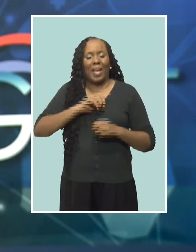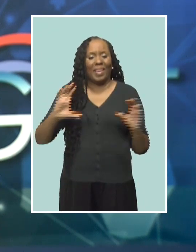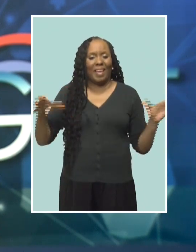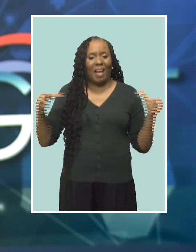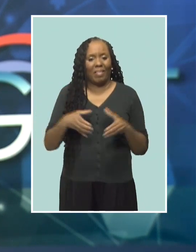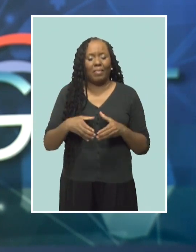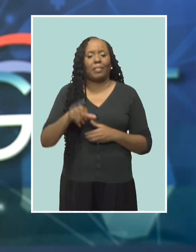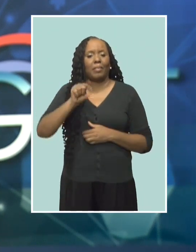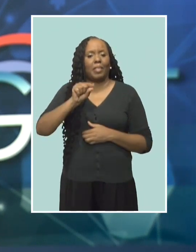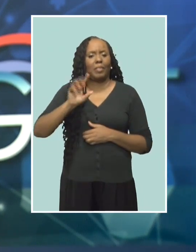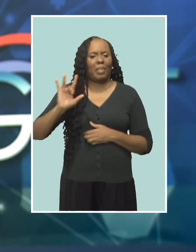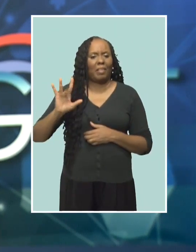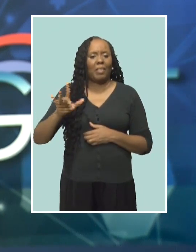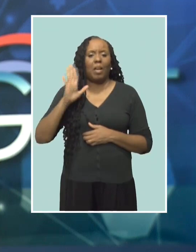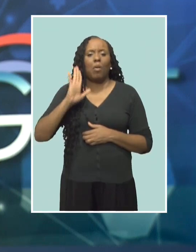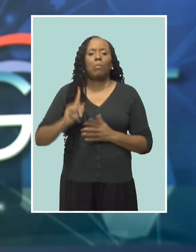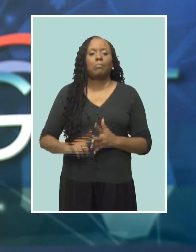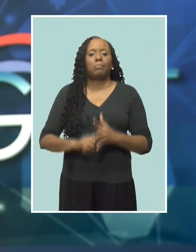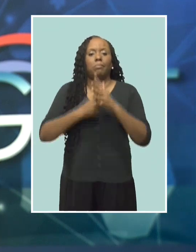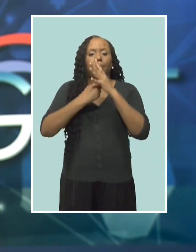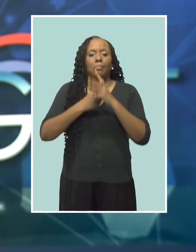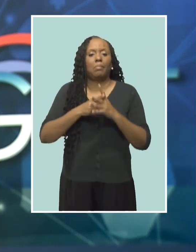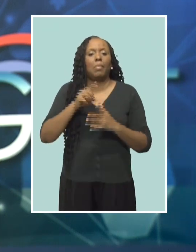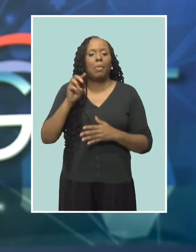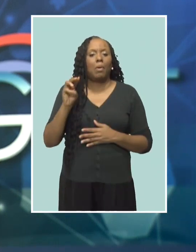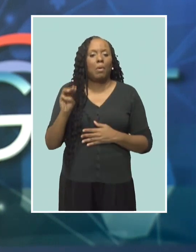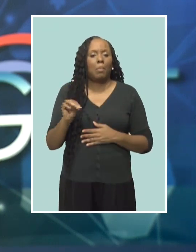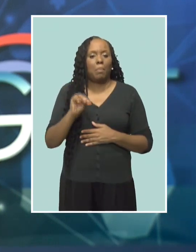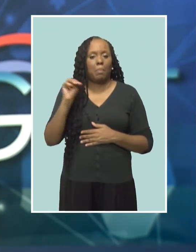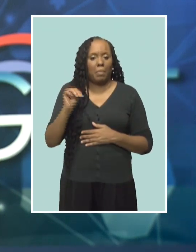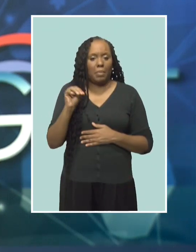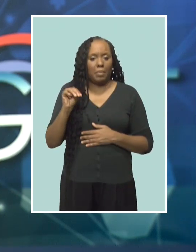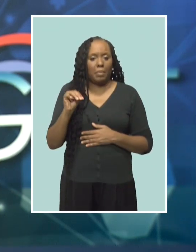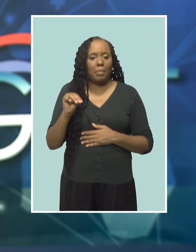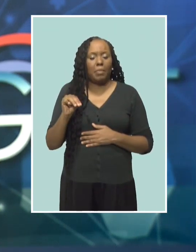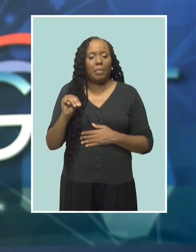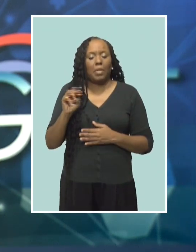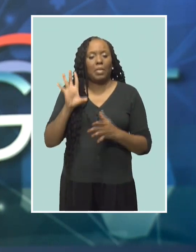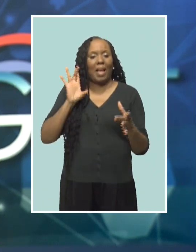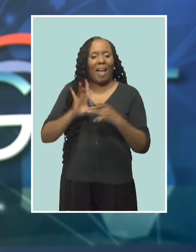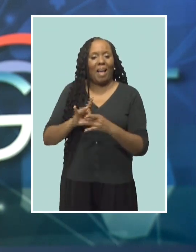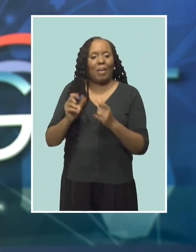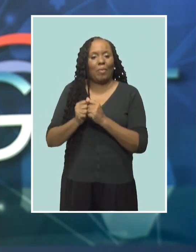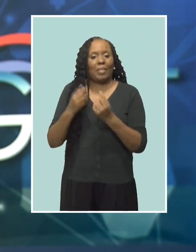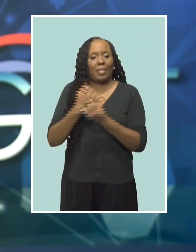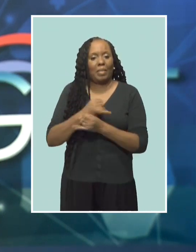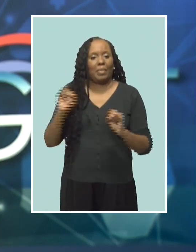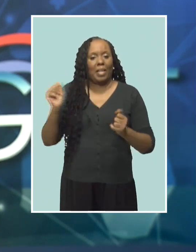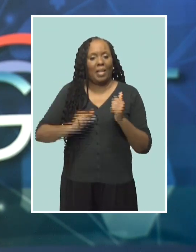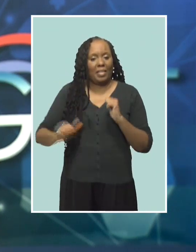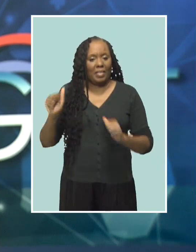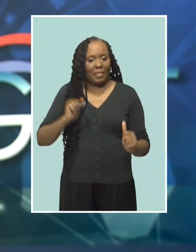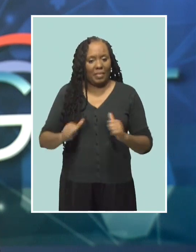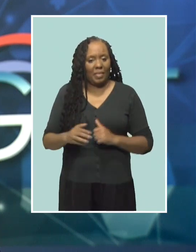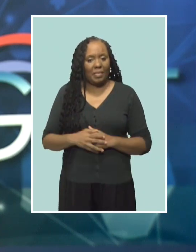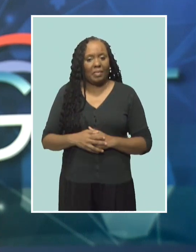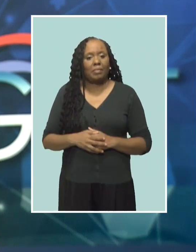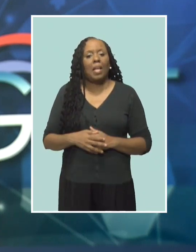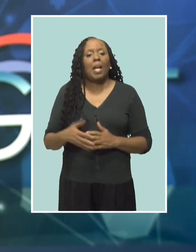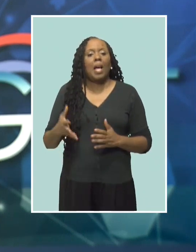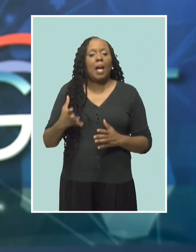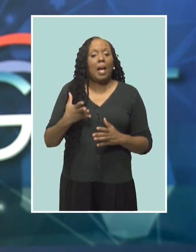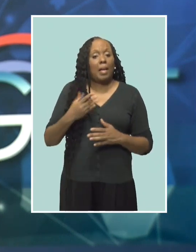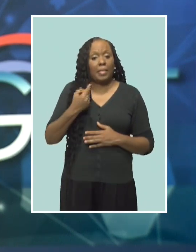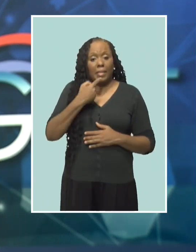Secretariat for Regathering 2025 will officially start work on Monday to coincide with the independence activities. The theme for